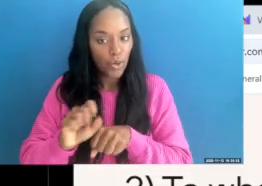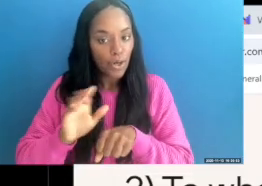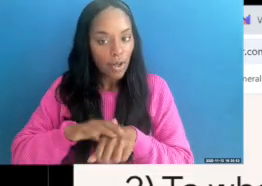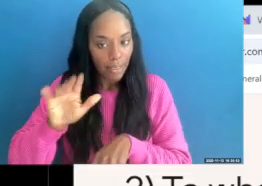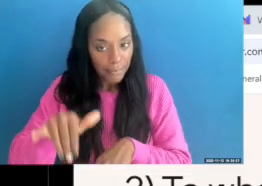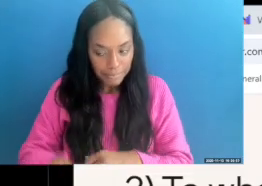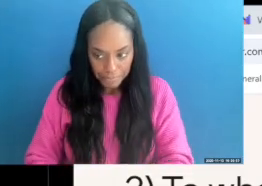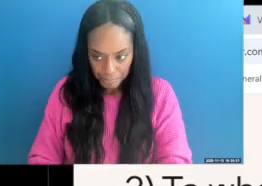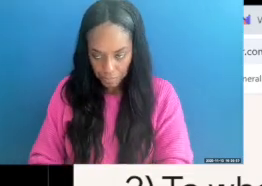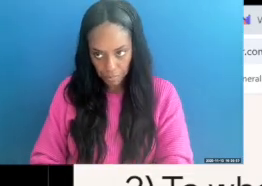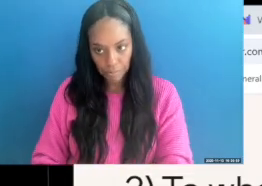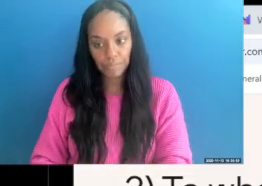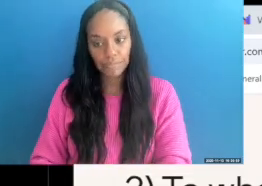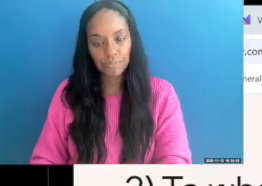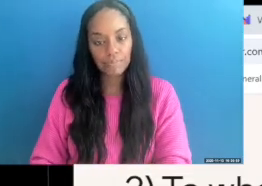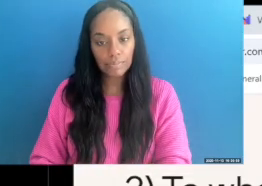still got to work on.